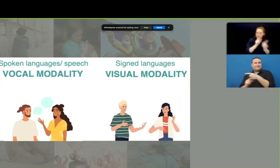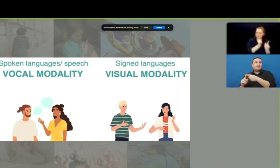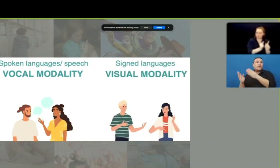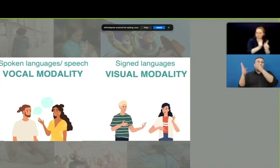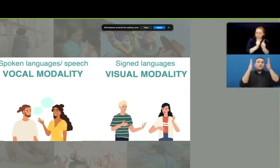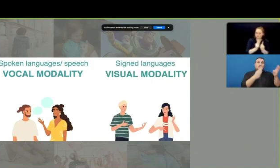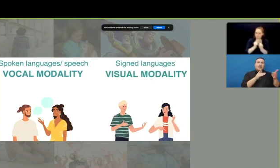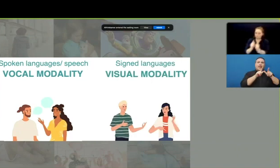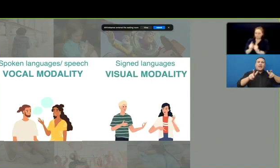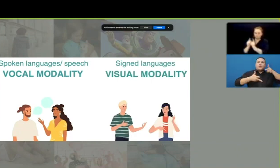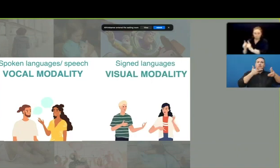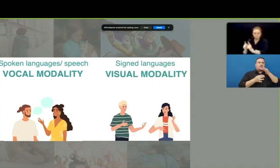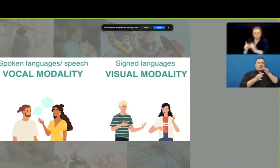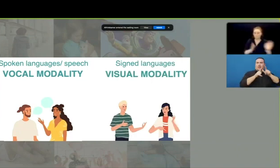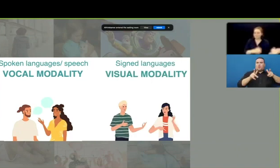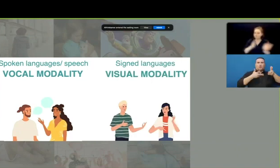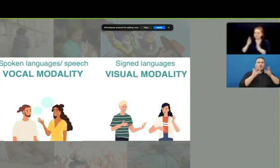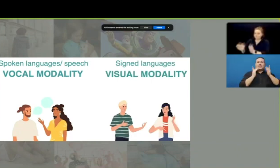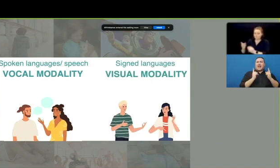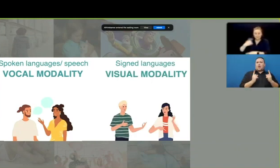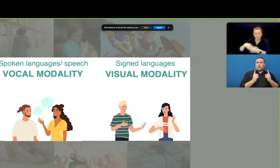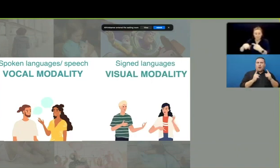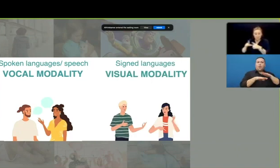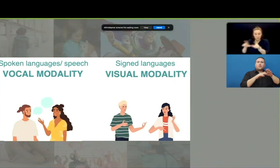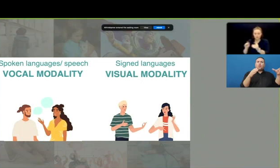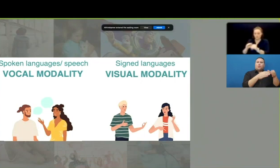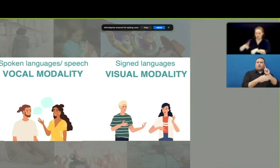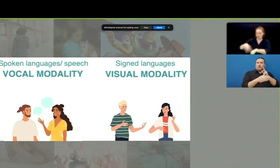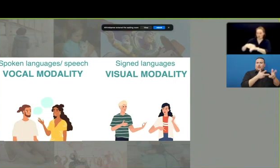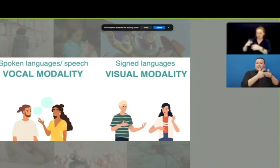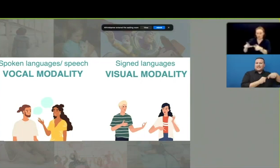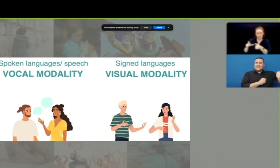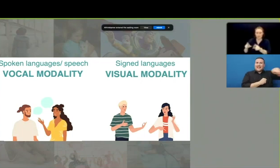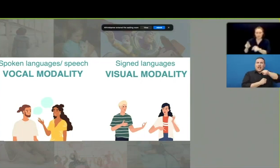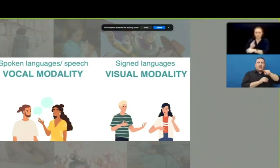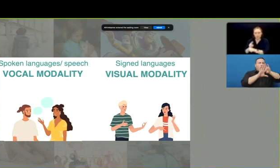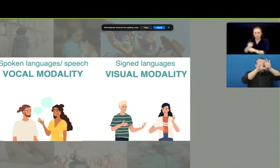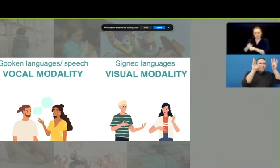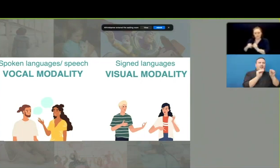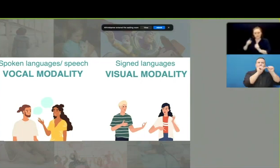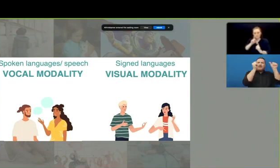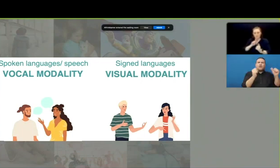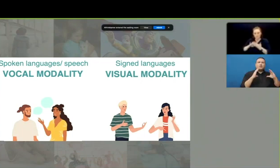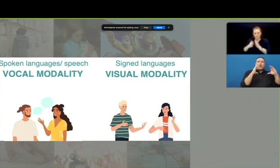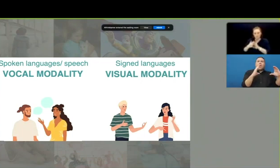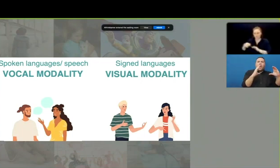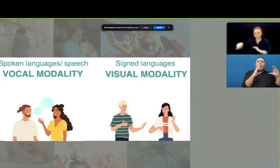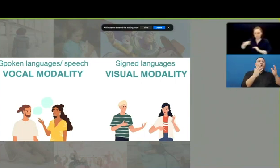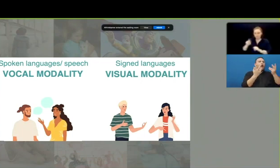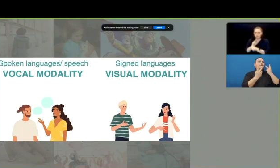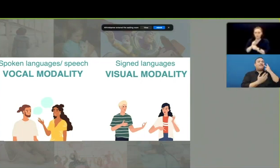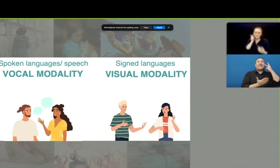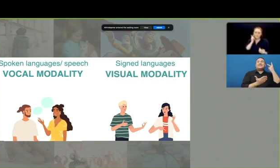On the other hand, sign languages, which are natural languages used by the deaf communities, are expressed entirely in the visual